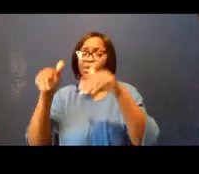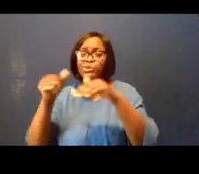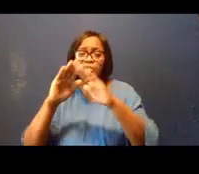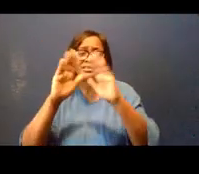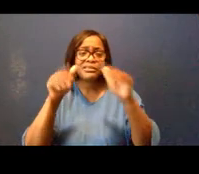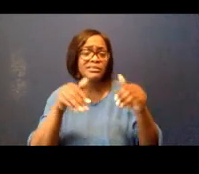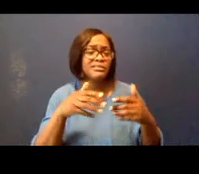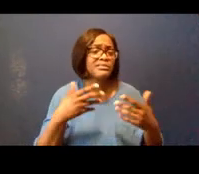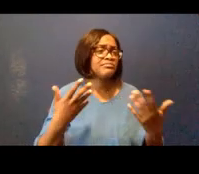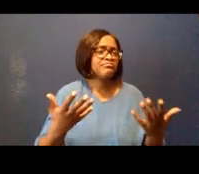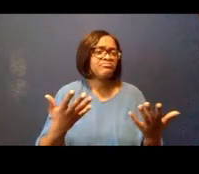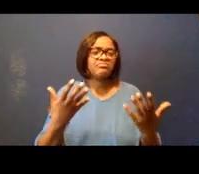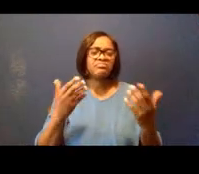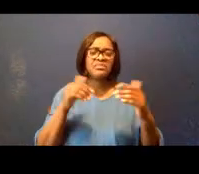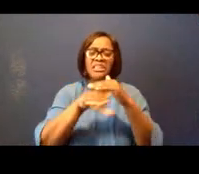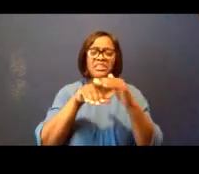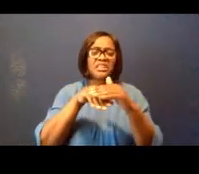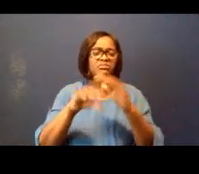Trying to